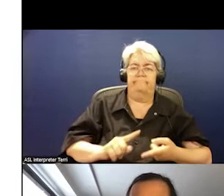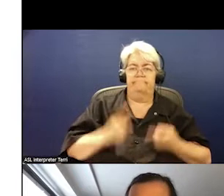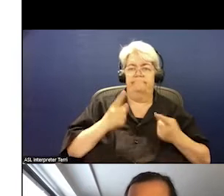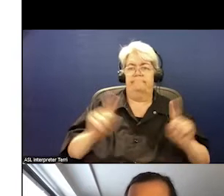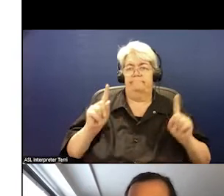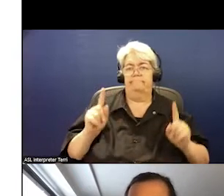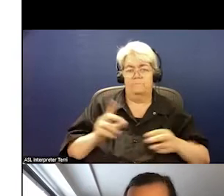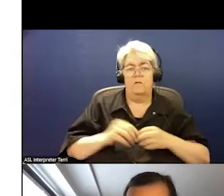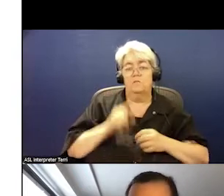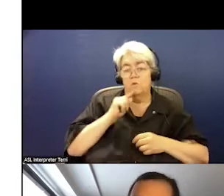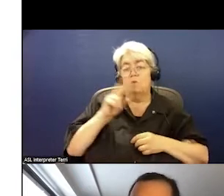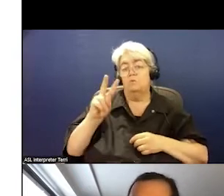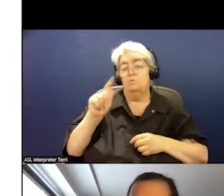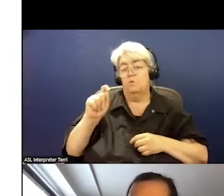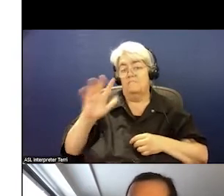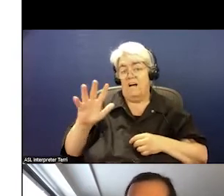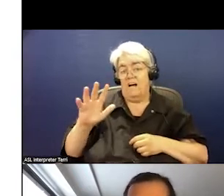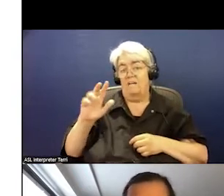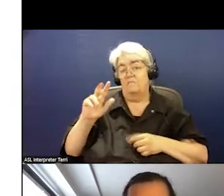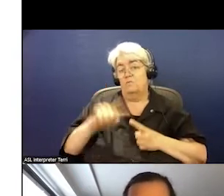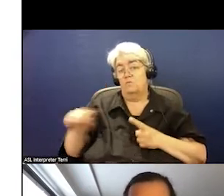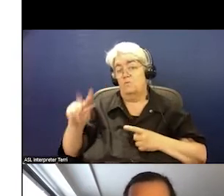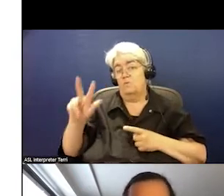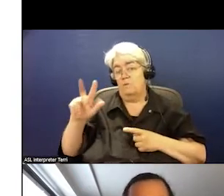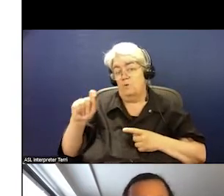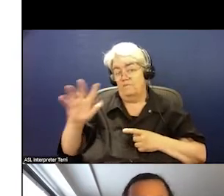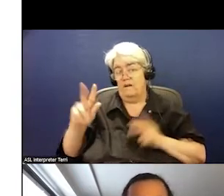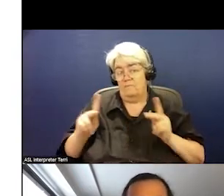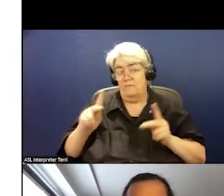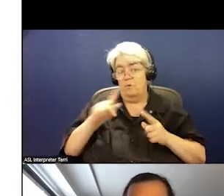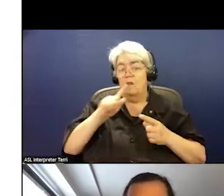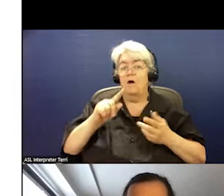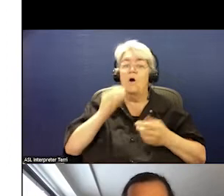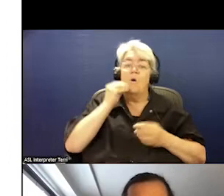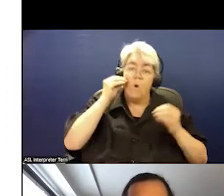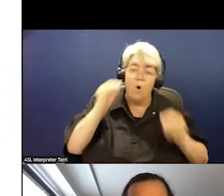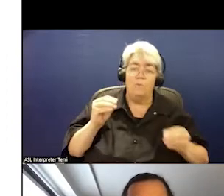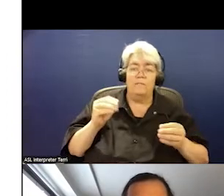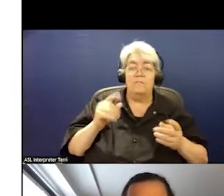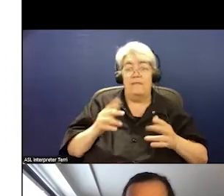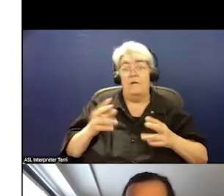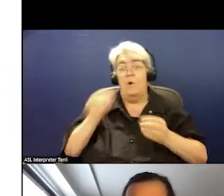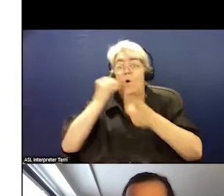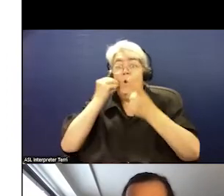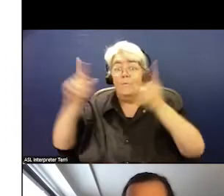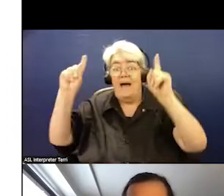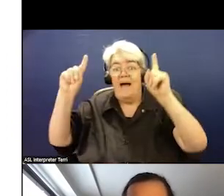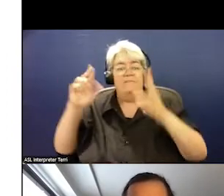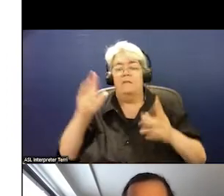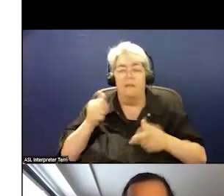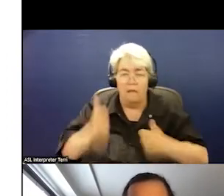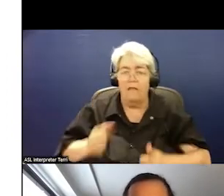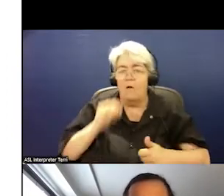3.5 million people cycle through homelessness each year in the United States. At any point in time, so in 2020, the last